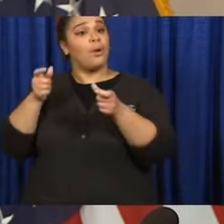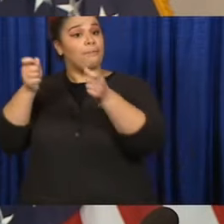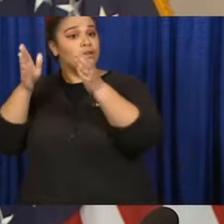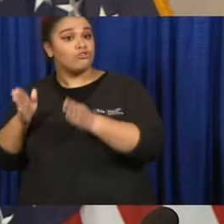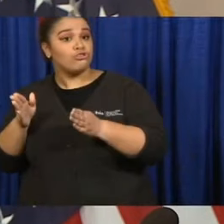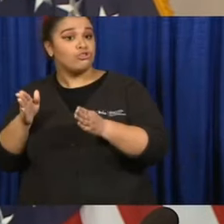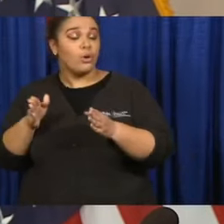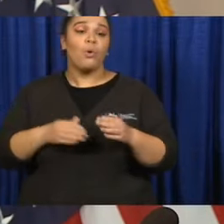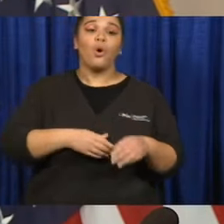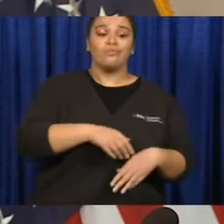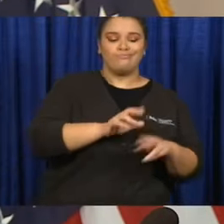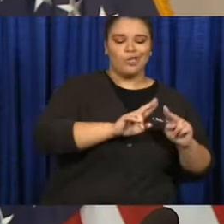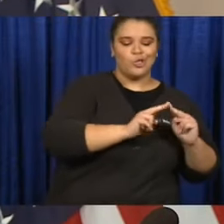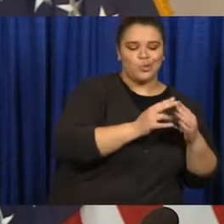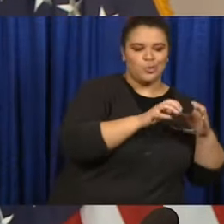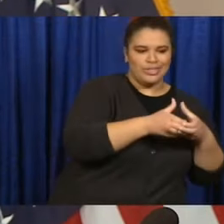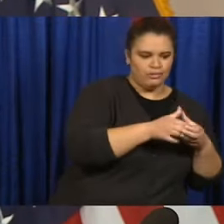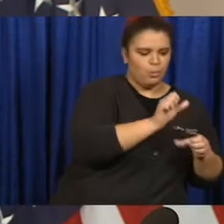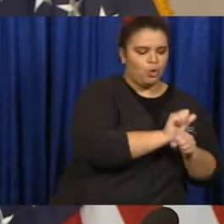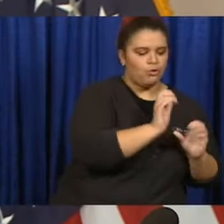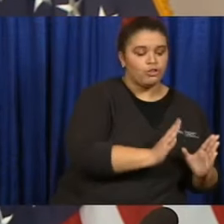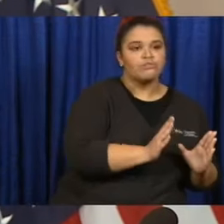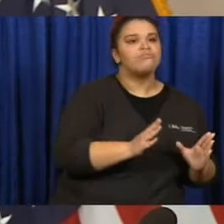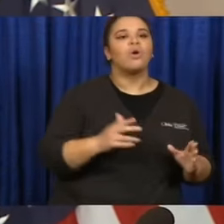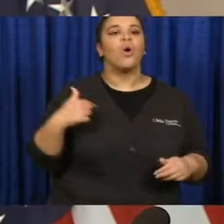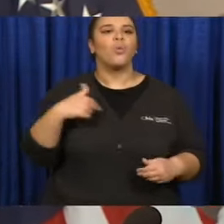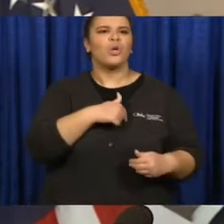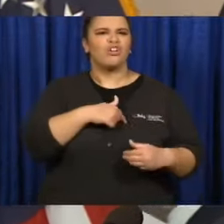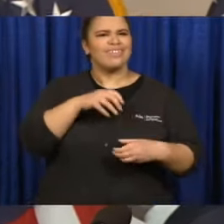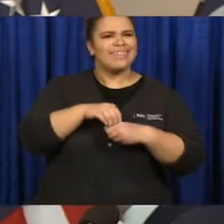together, Ohio. Stay strong.